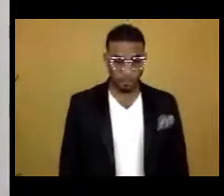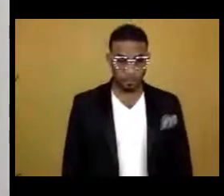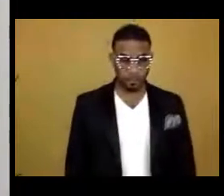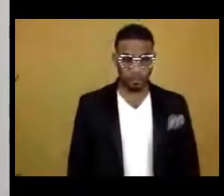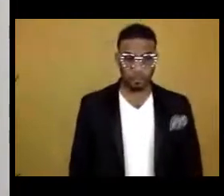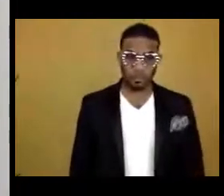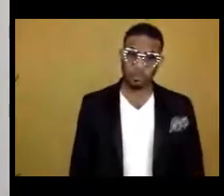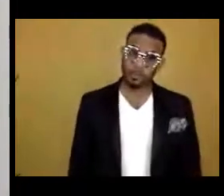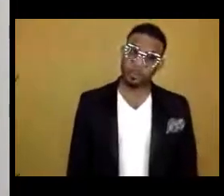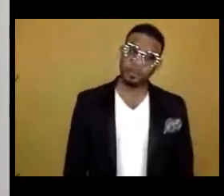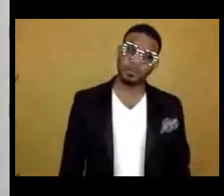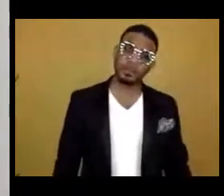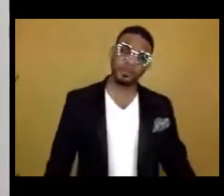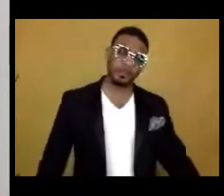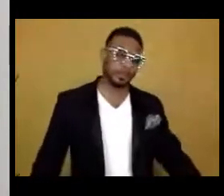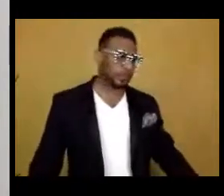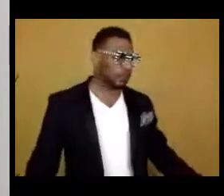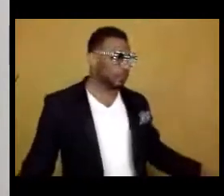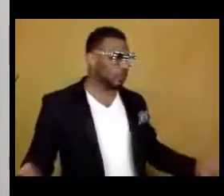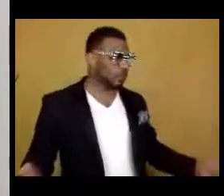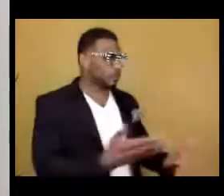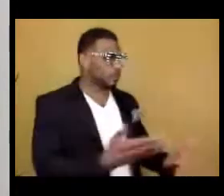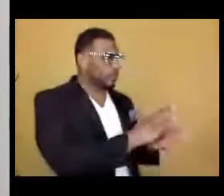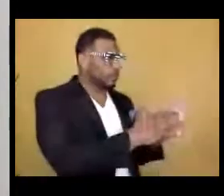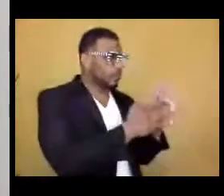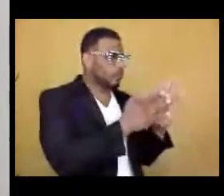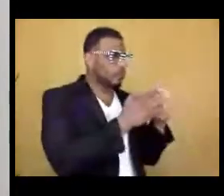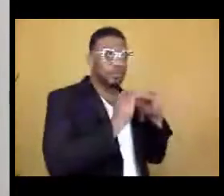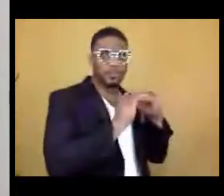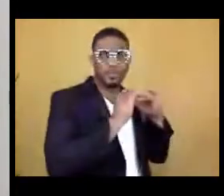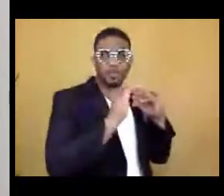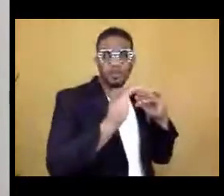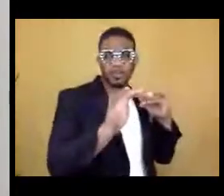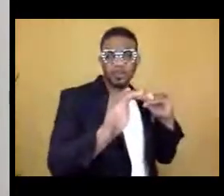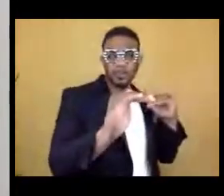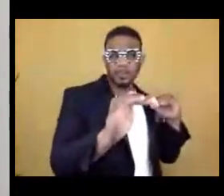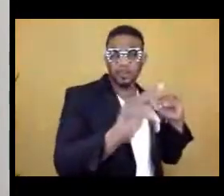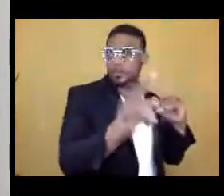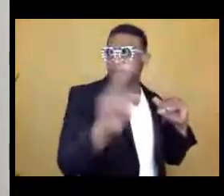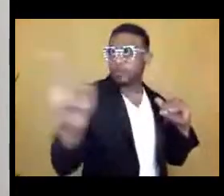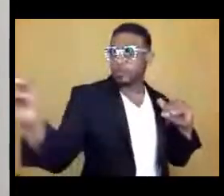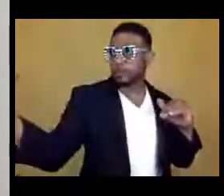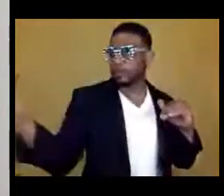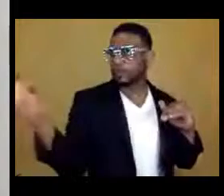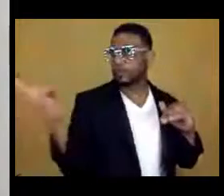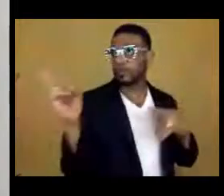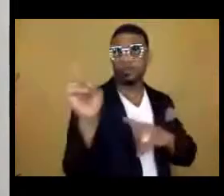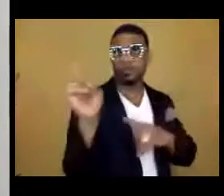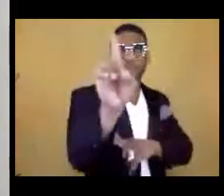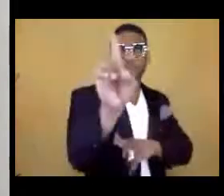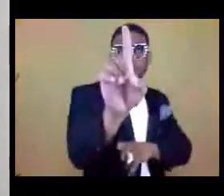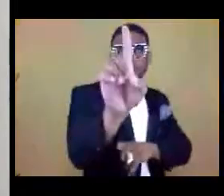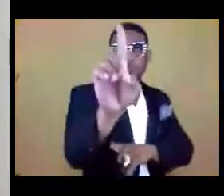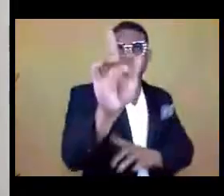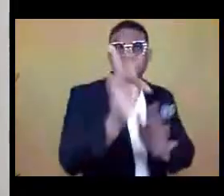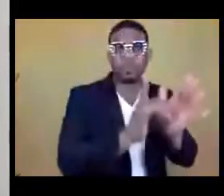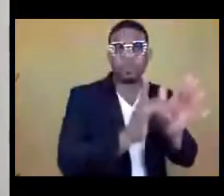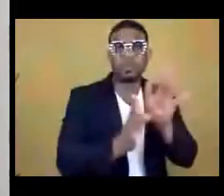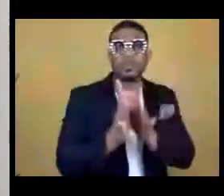The room grew still as she made her way to Jesus, as